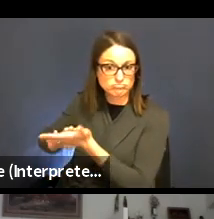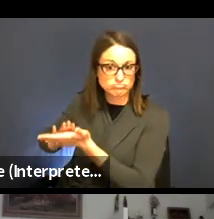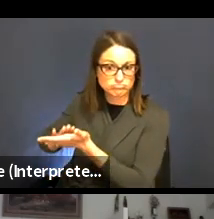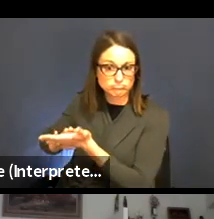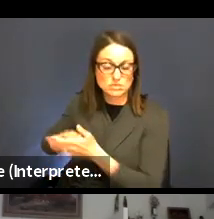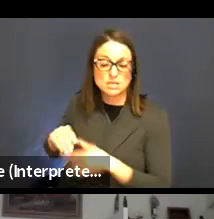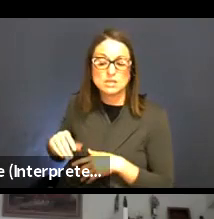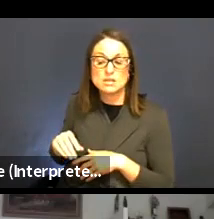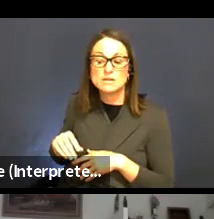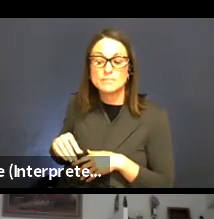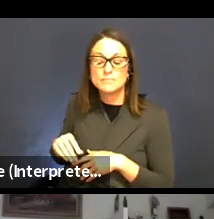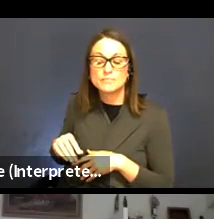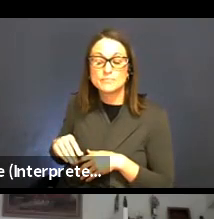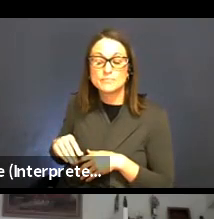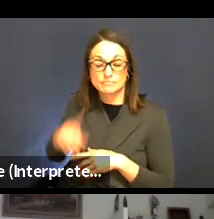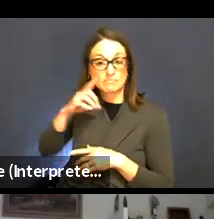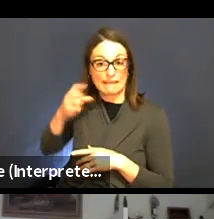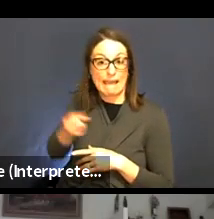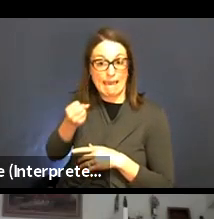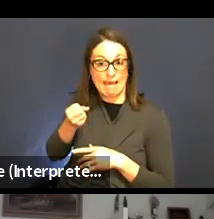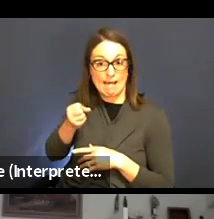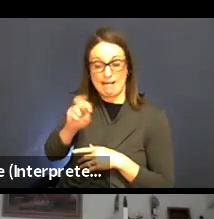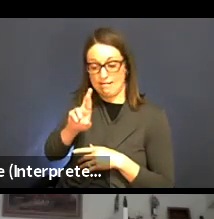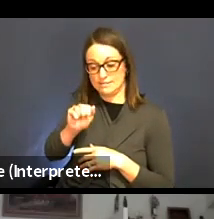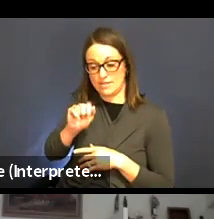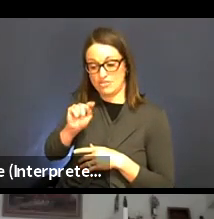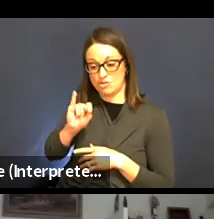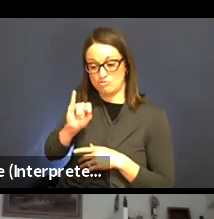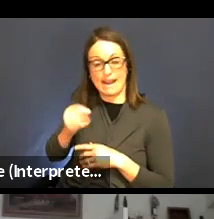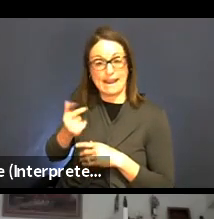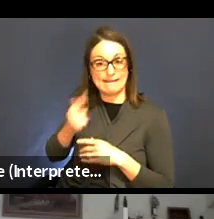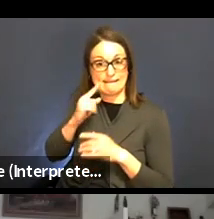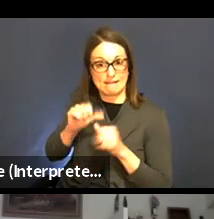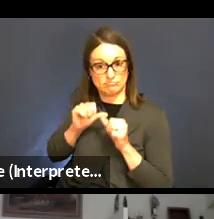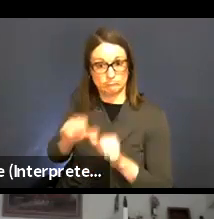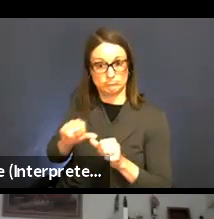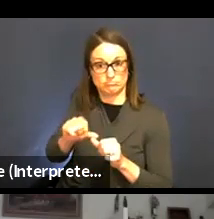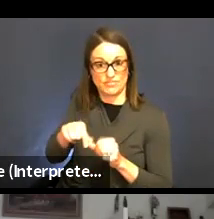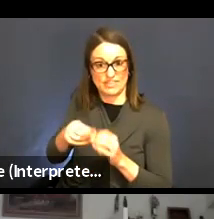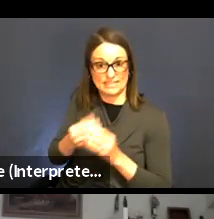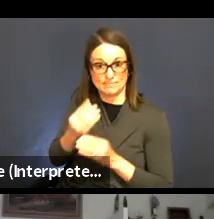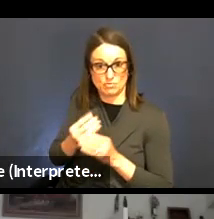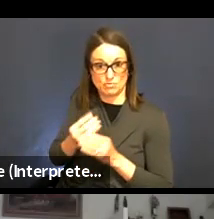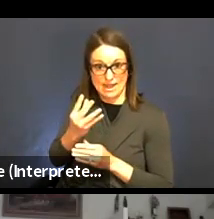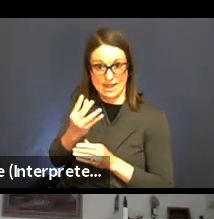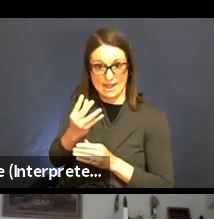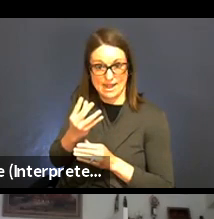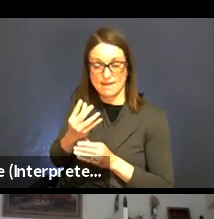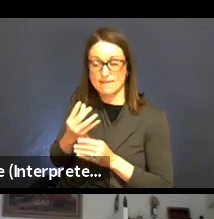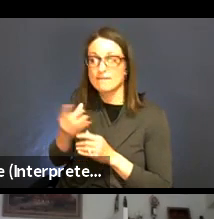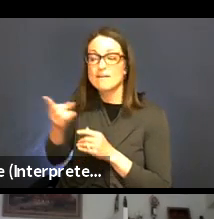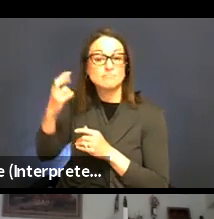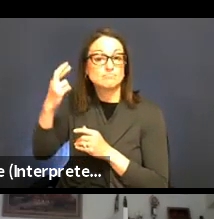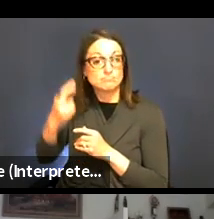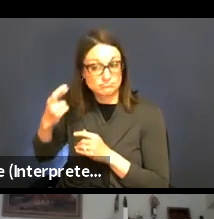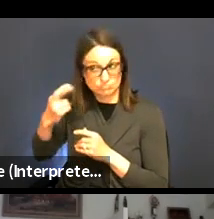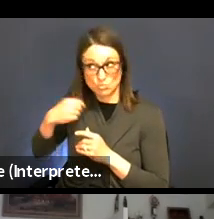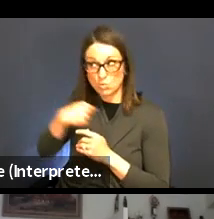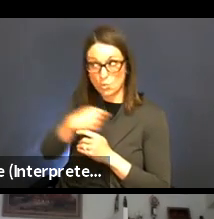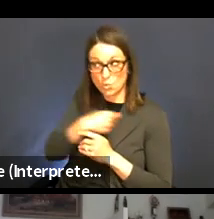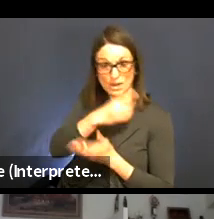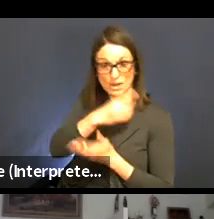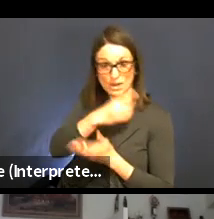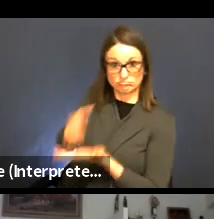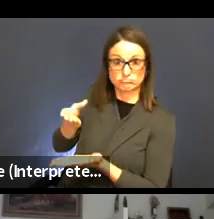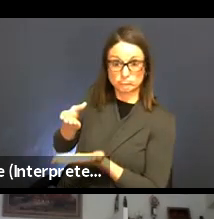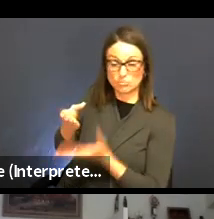held our rating constant this spring, and in talking with them, much of that was because we had demonstrated that we were able to